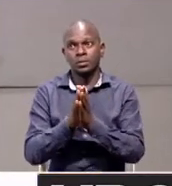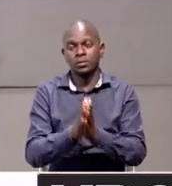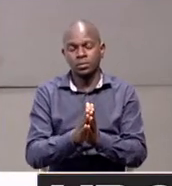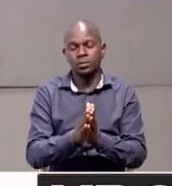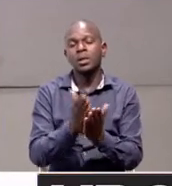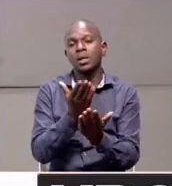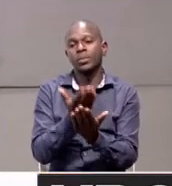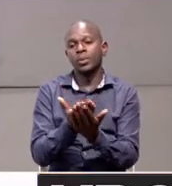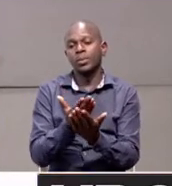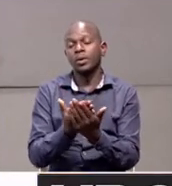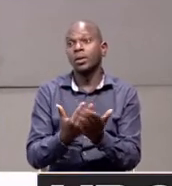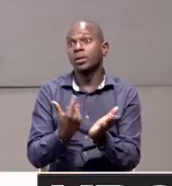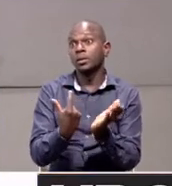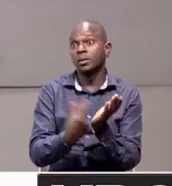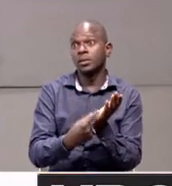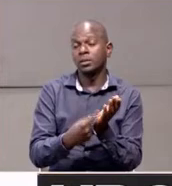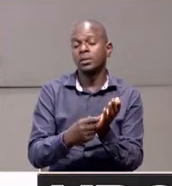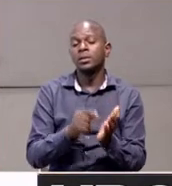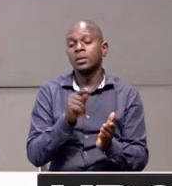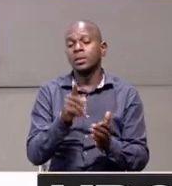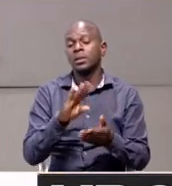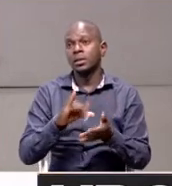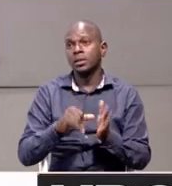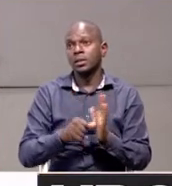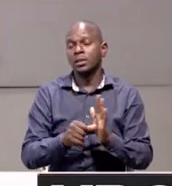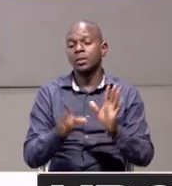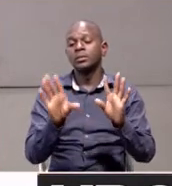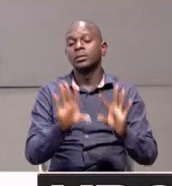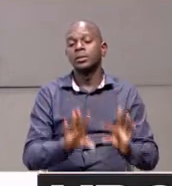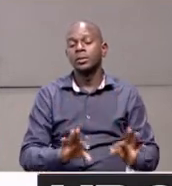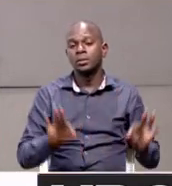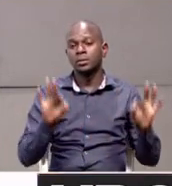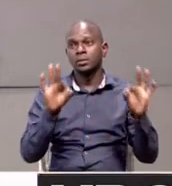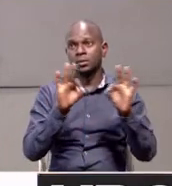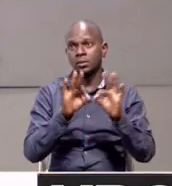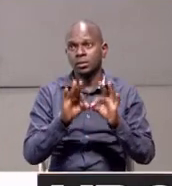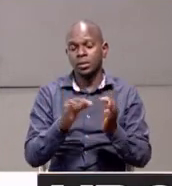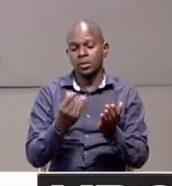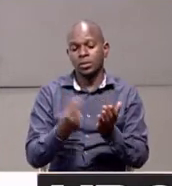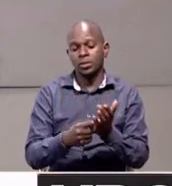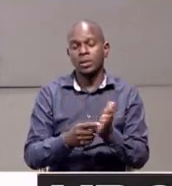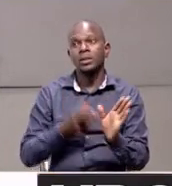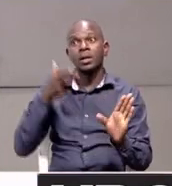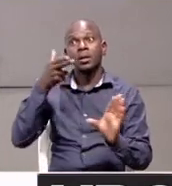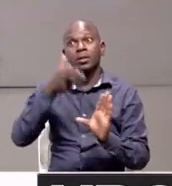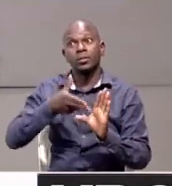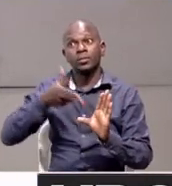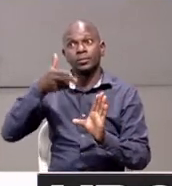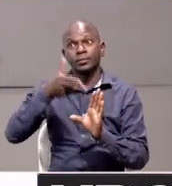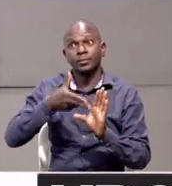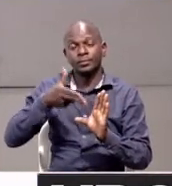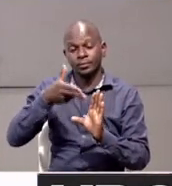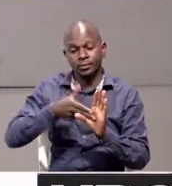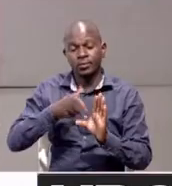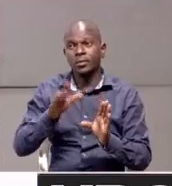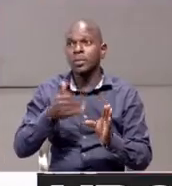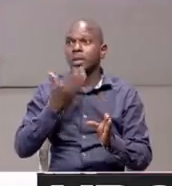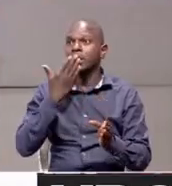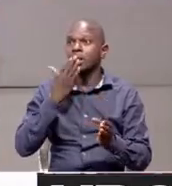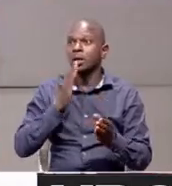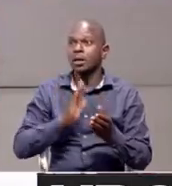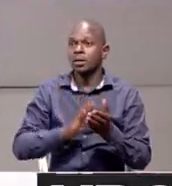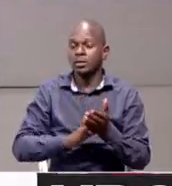upon Ugandans to that cause, it is very important. Now, us as Uganda Railways, we believe